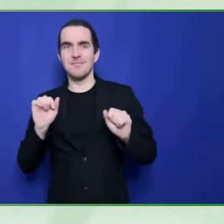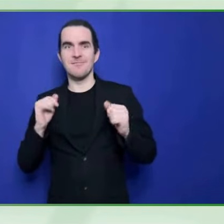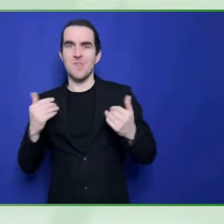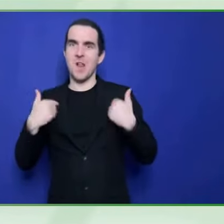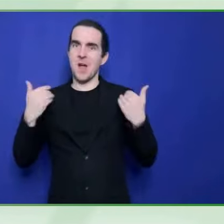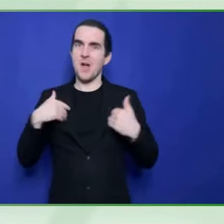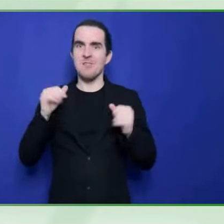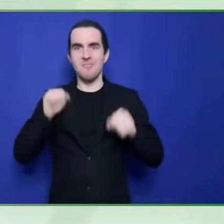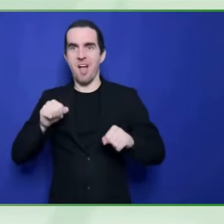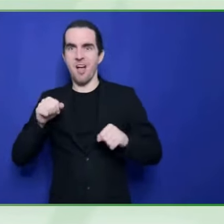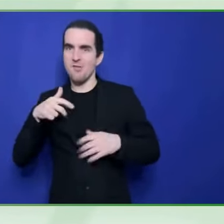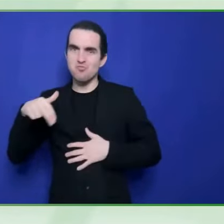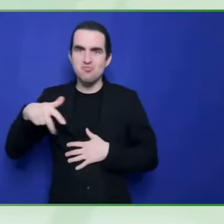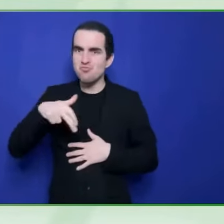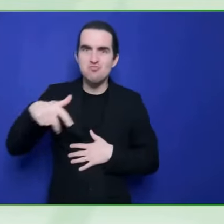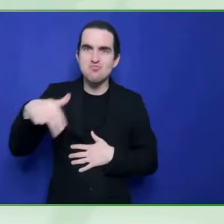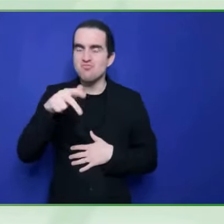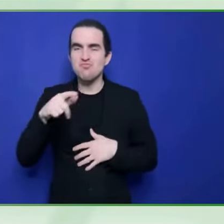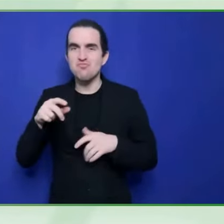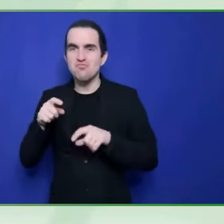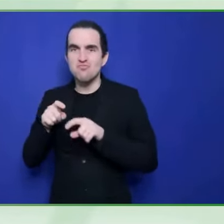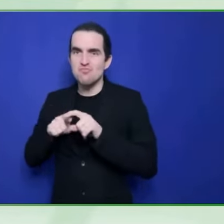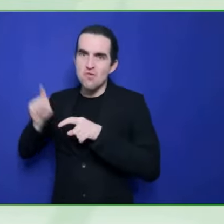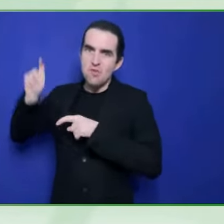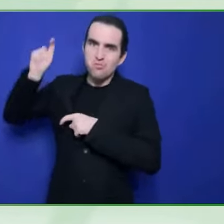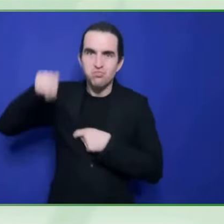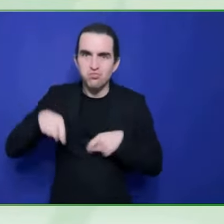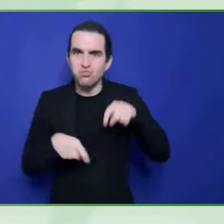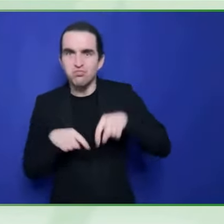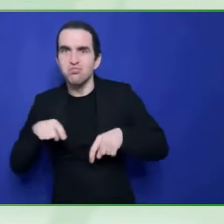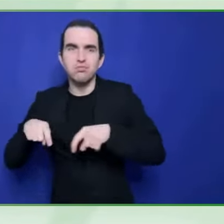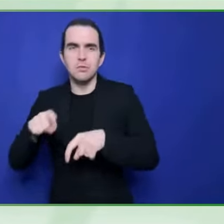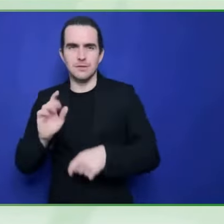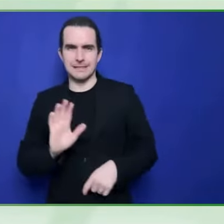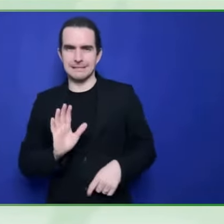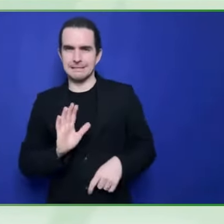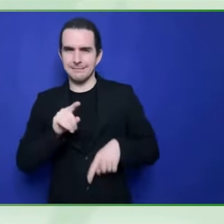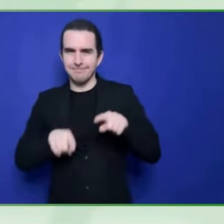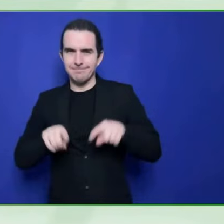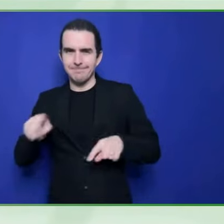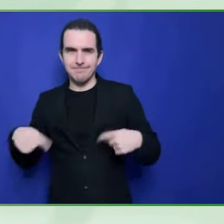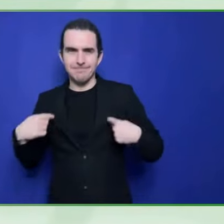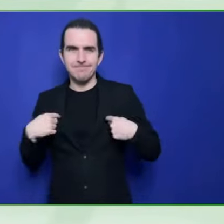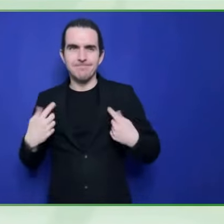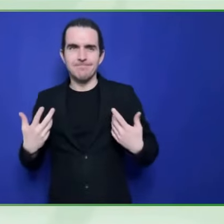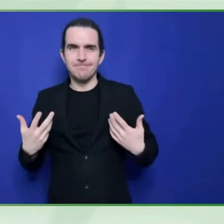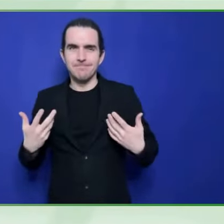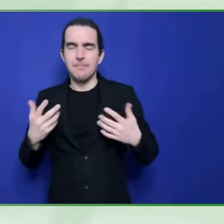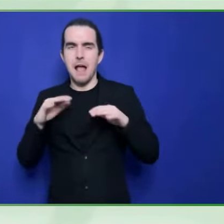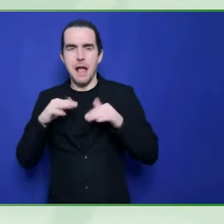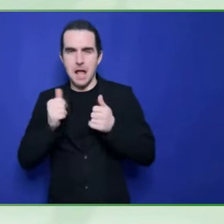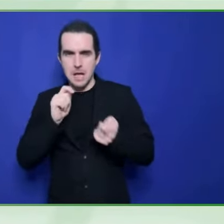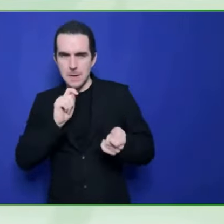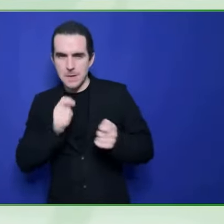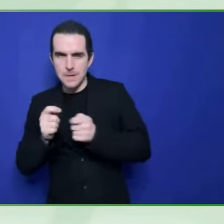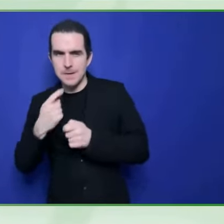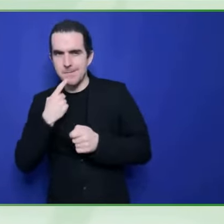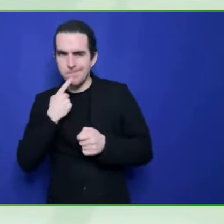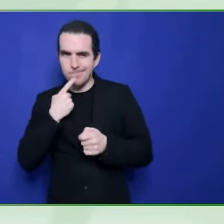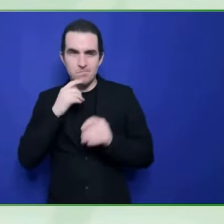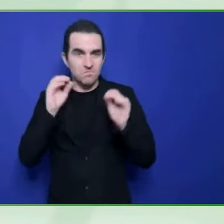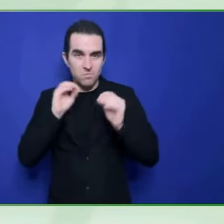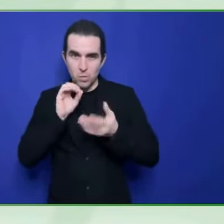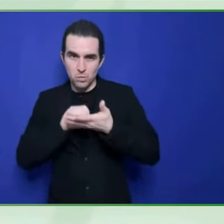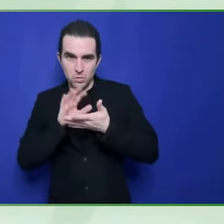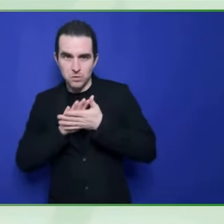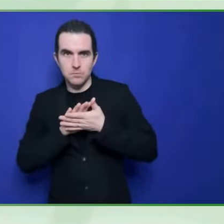So making this assumption has actually trained all of us very poorly to expect that we are all